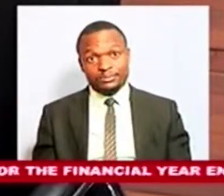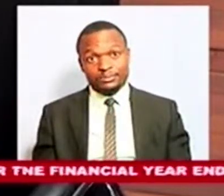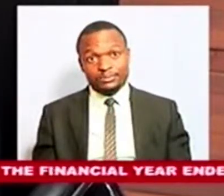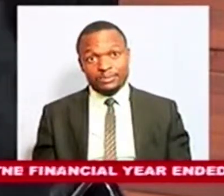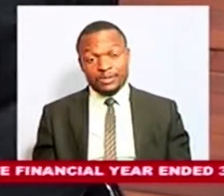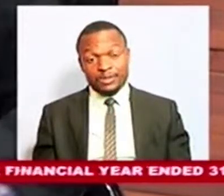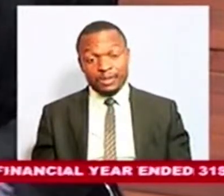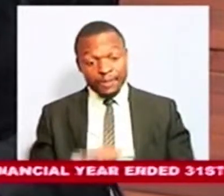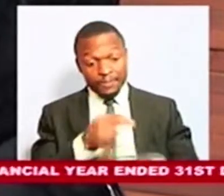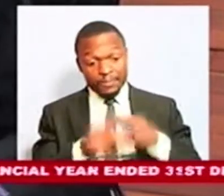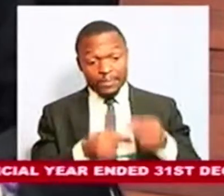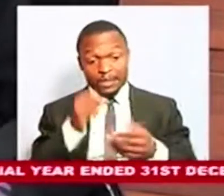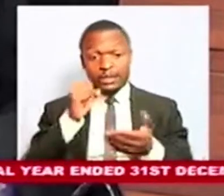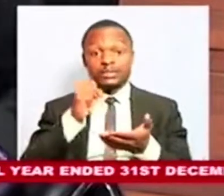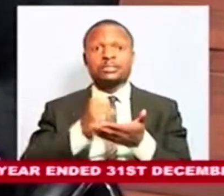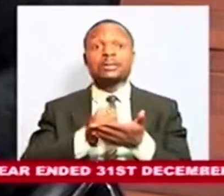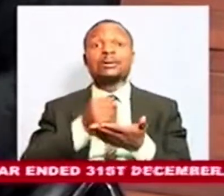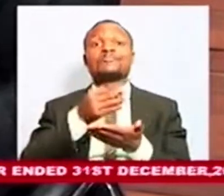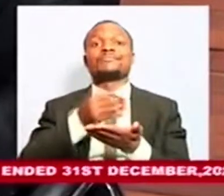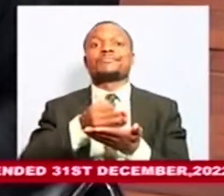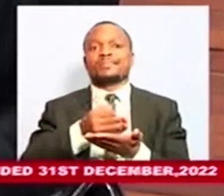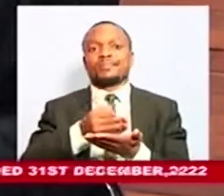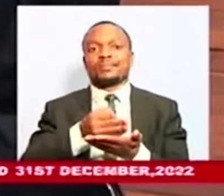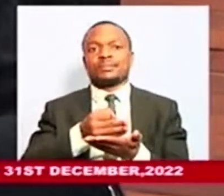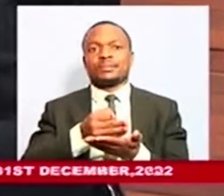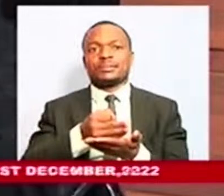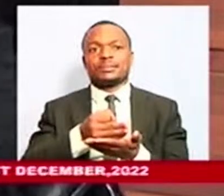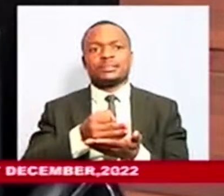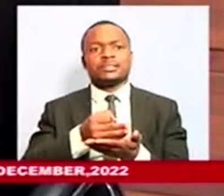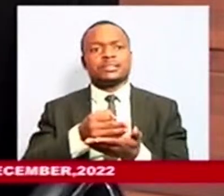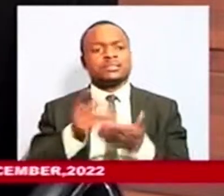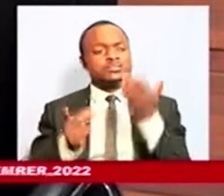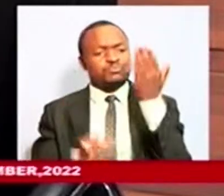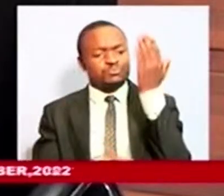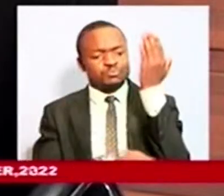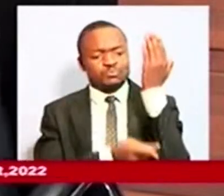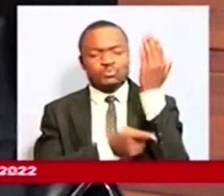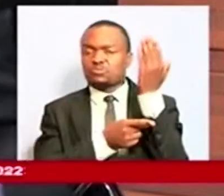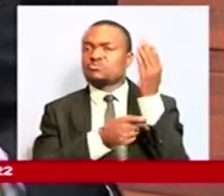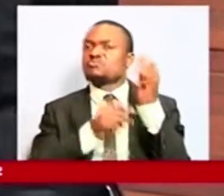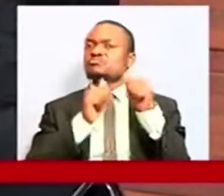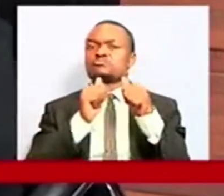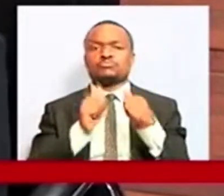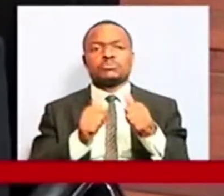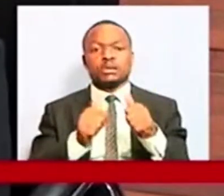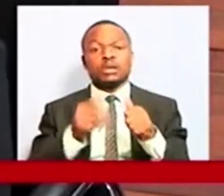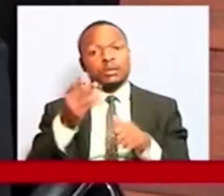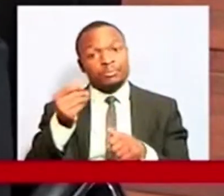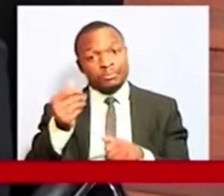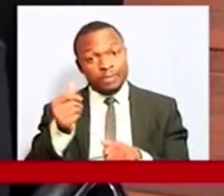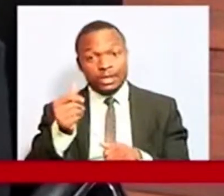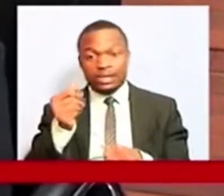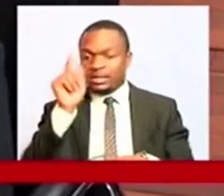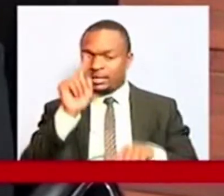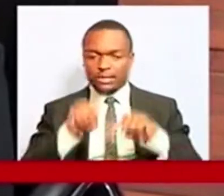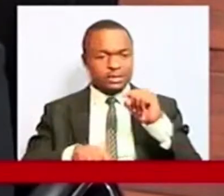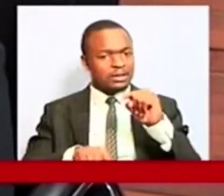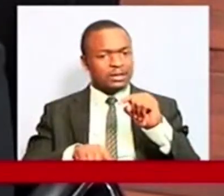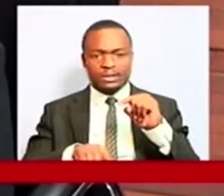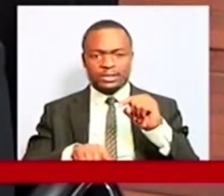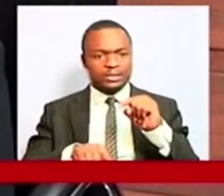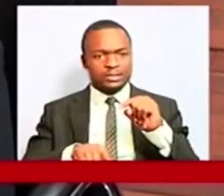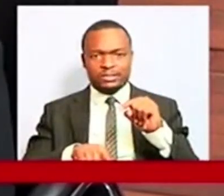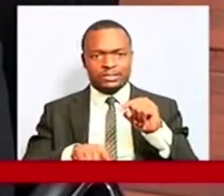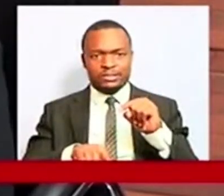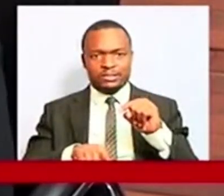Does it mean Zambia is that developed that the funds can be in the